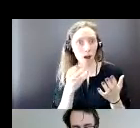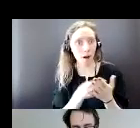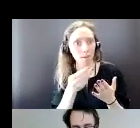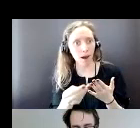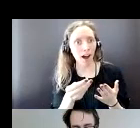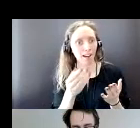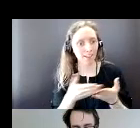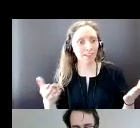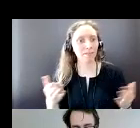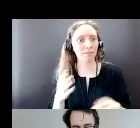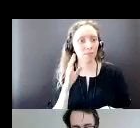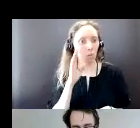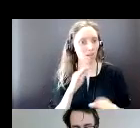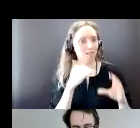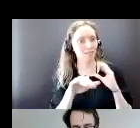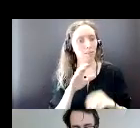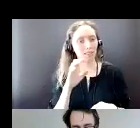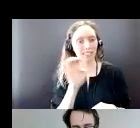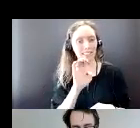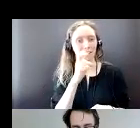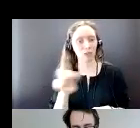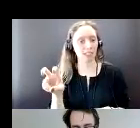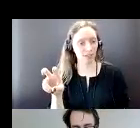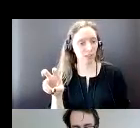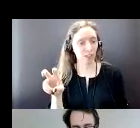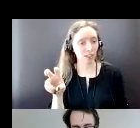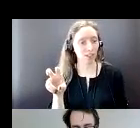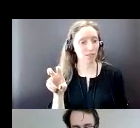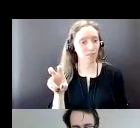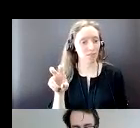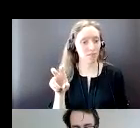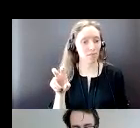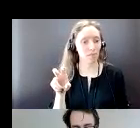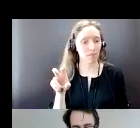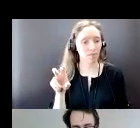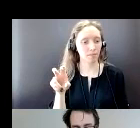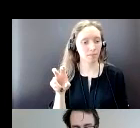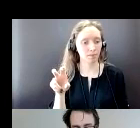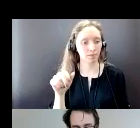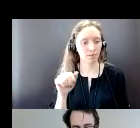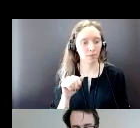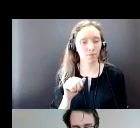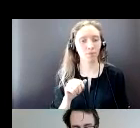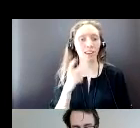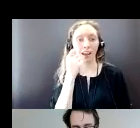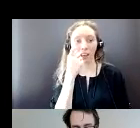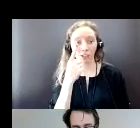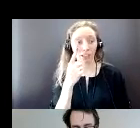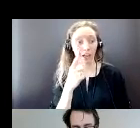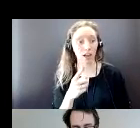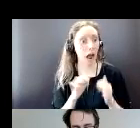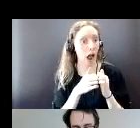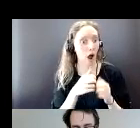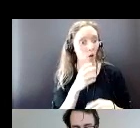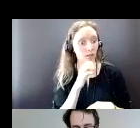there's to be able to do it properly, I'm going to require a tracking number from you, and